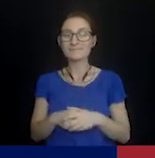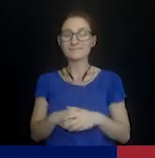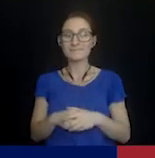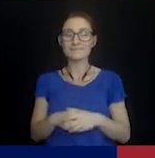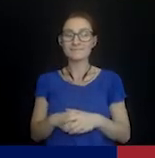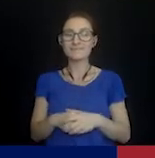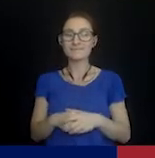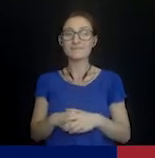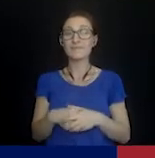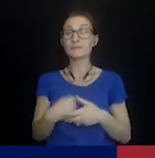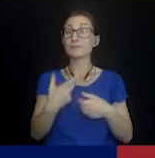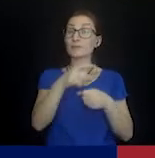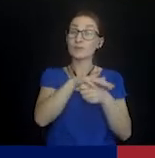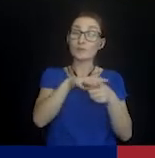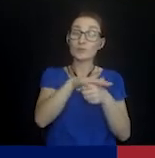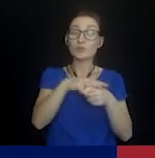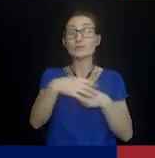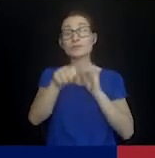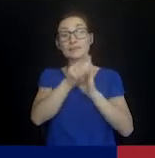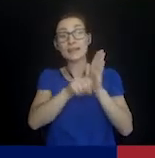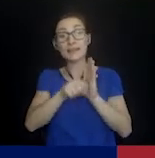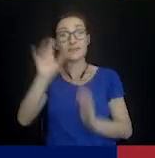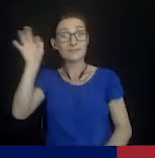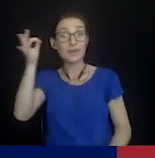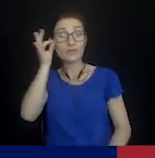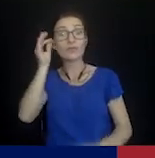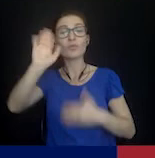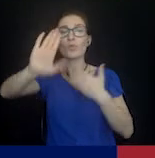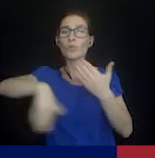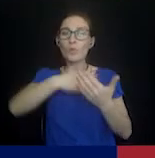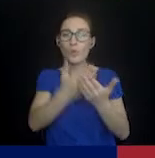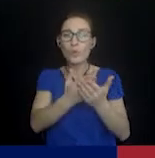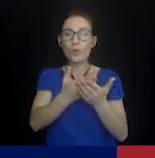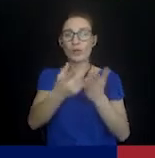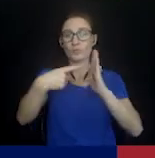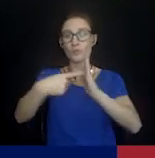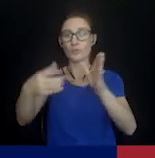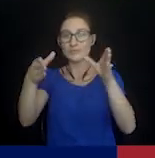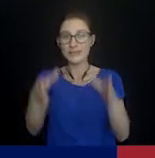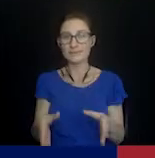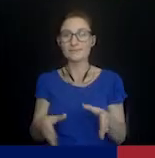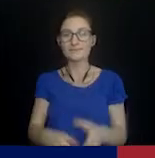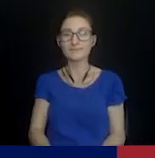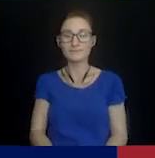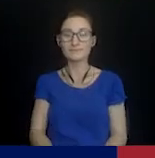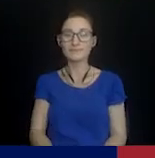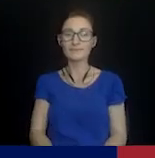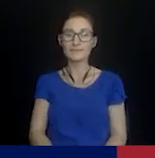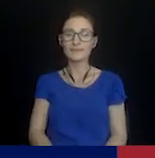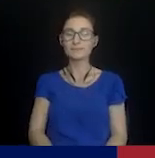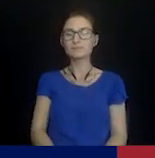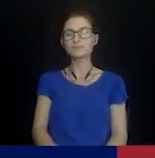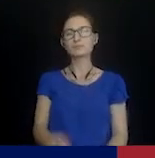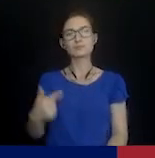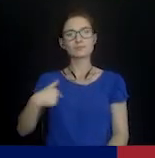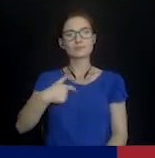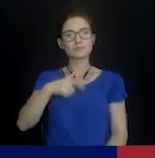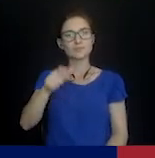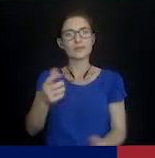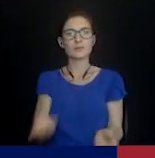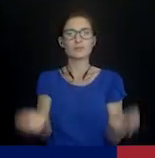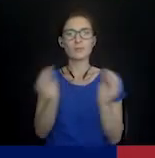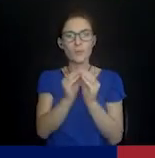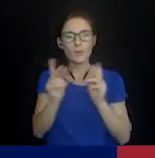us locally, state, and federally. And we need to have more individuals